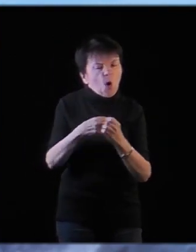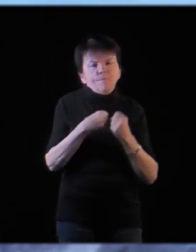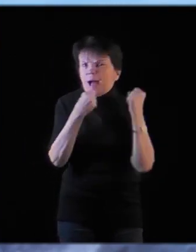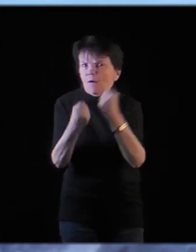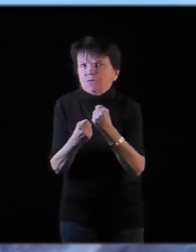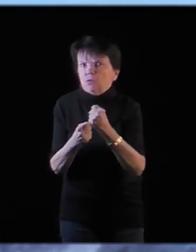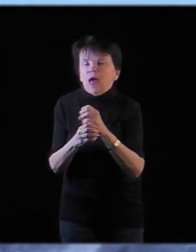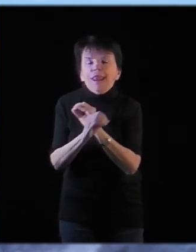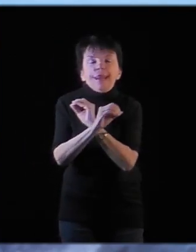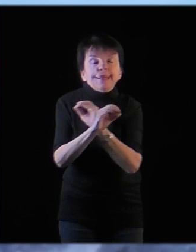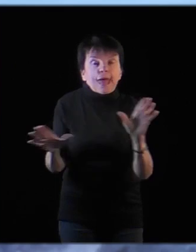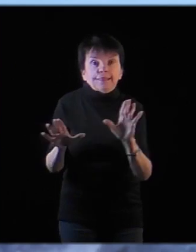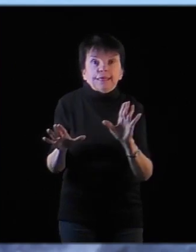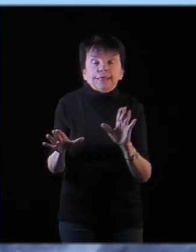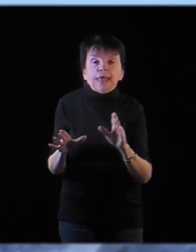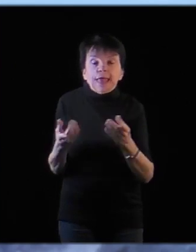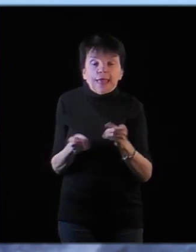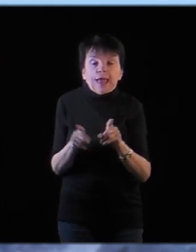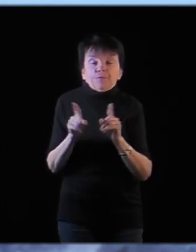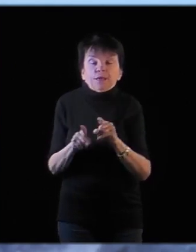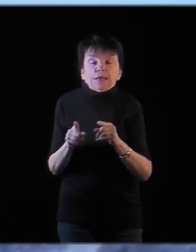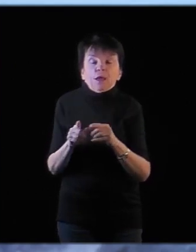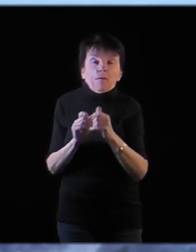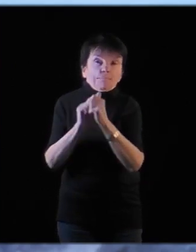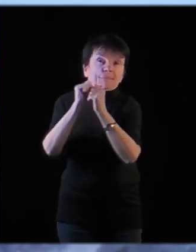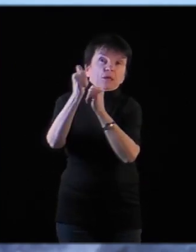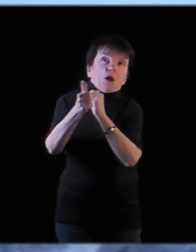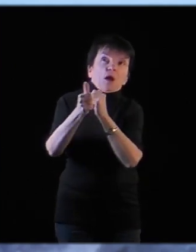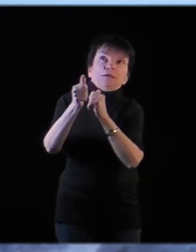that's going on that is beyond his capability.